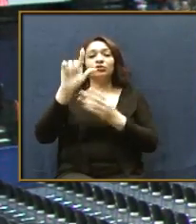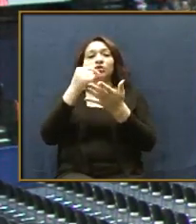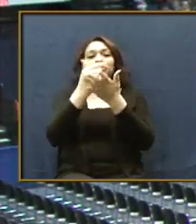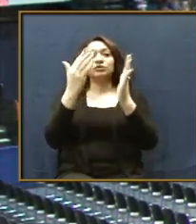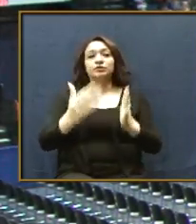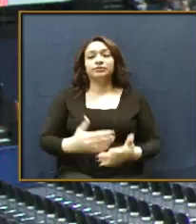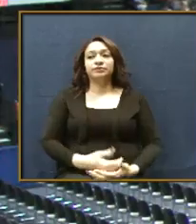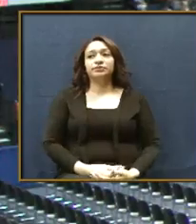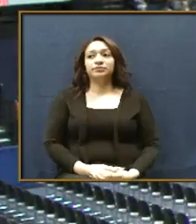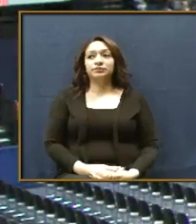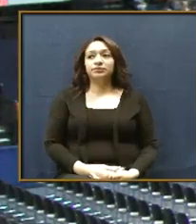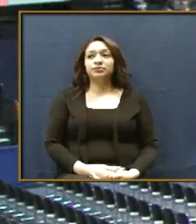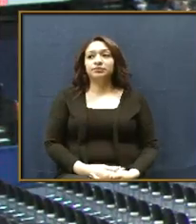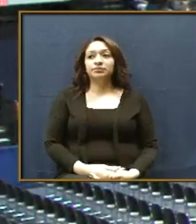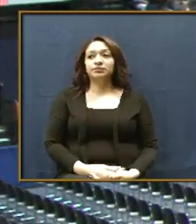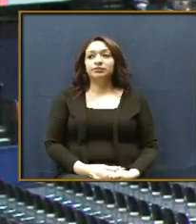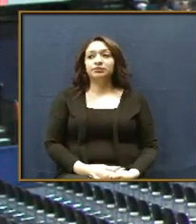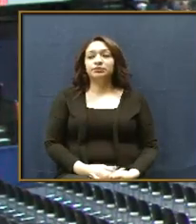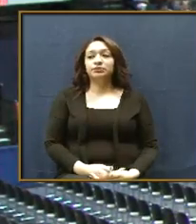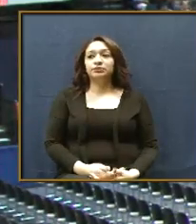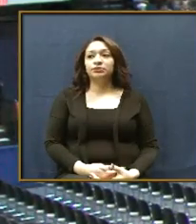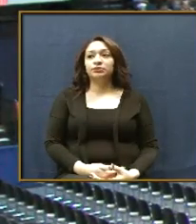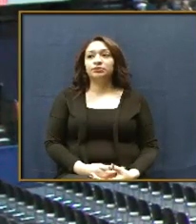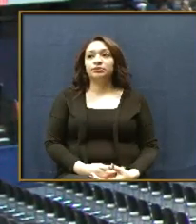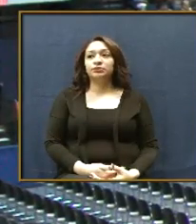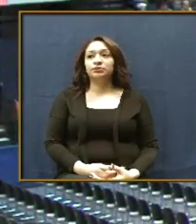You may be seated.